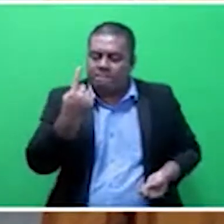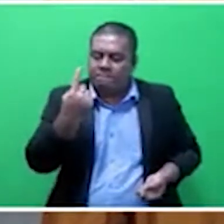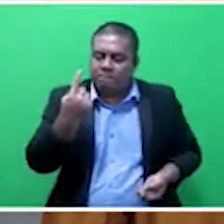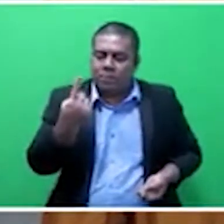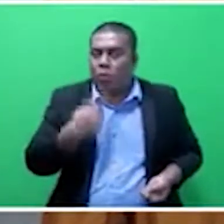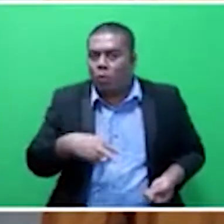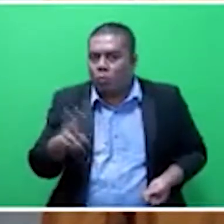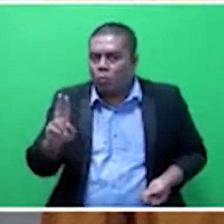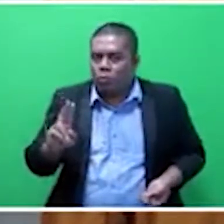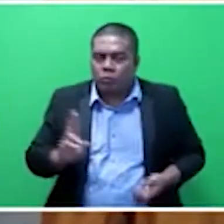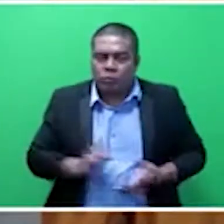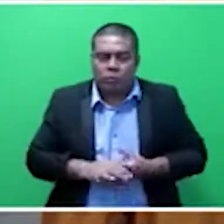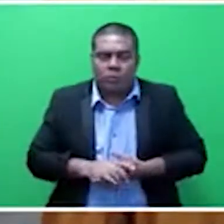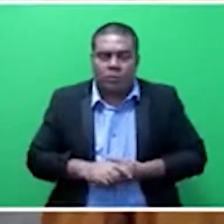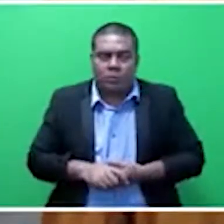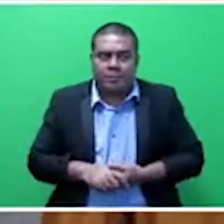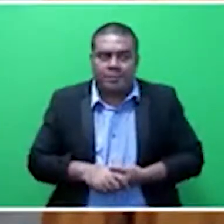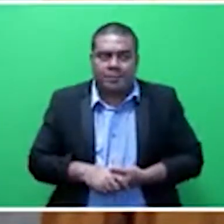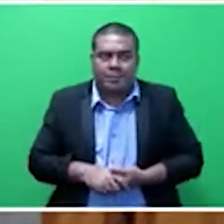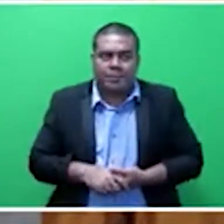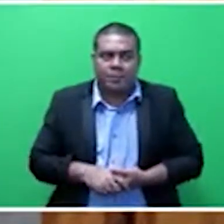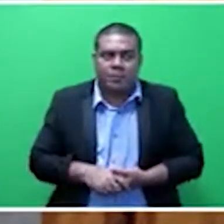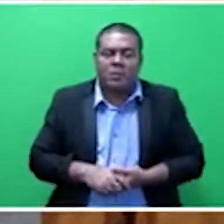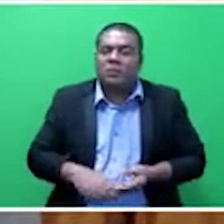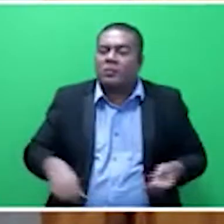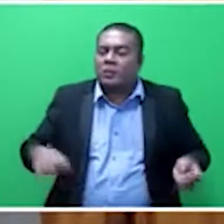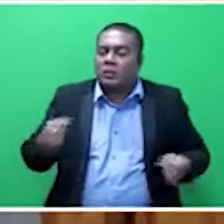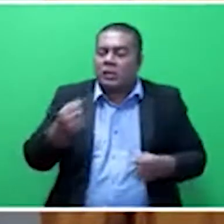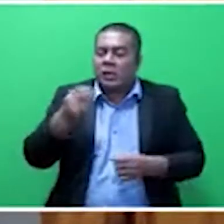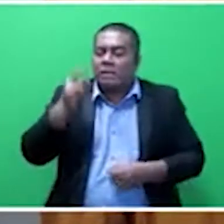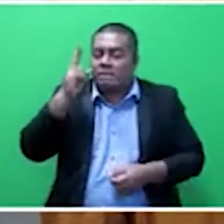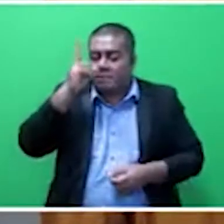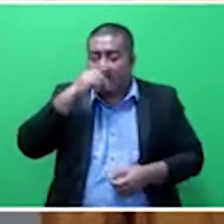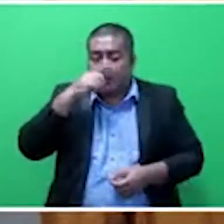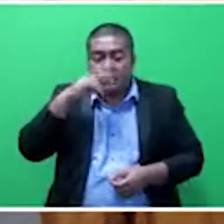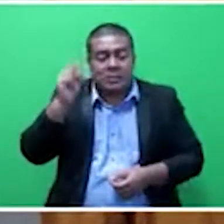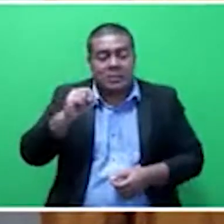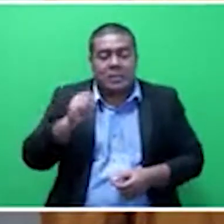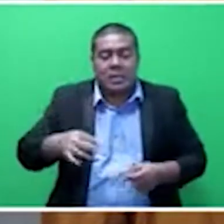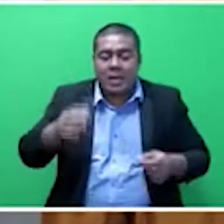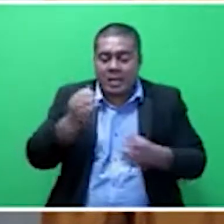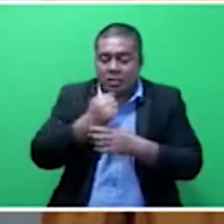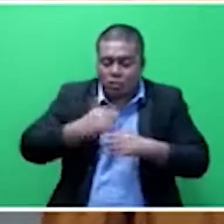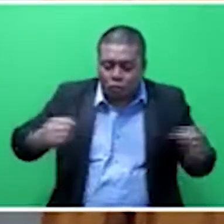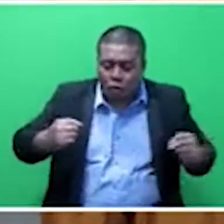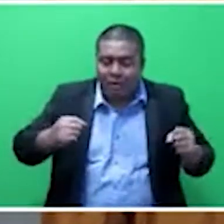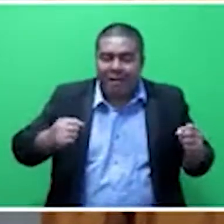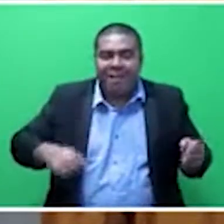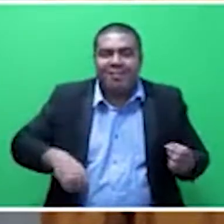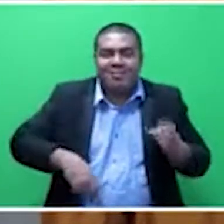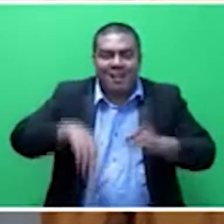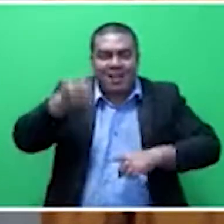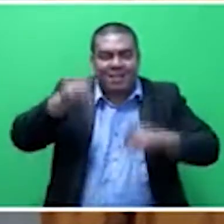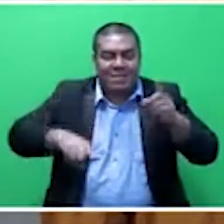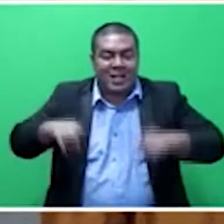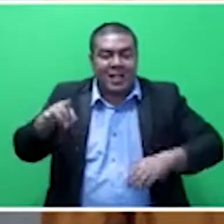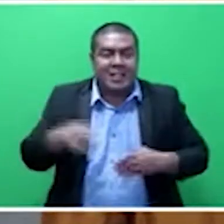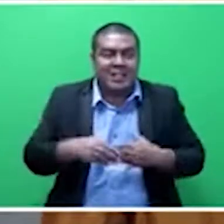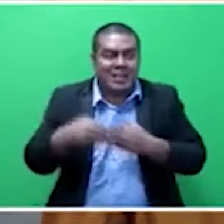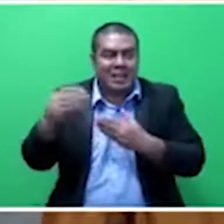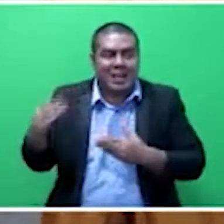Mr. Speaker, sir, Fijian people need a strong and dynamic leader like our Honorable Prime Minister. He cares for